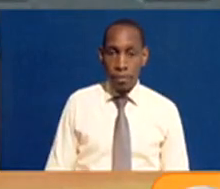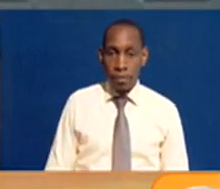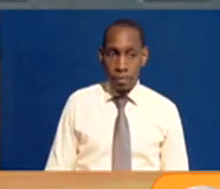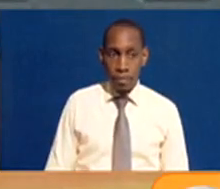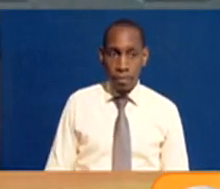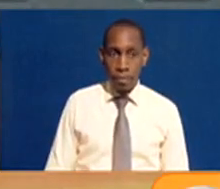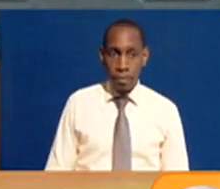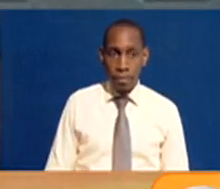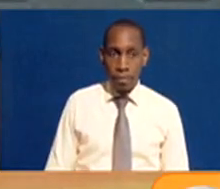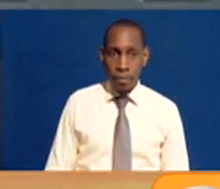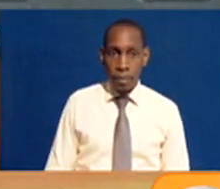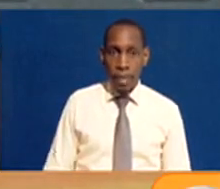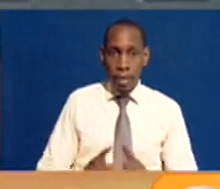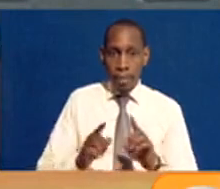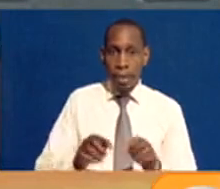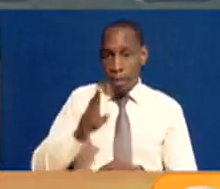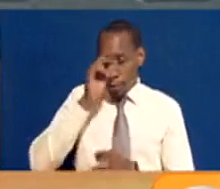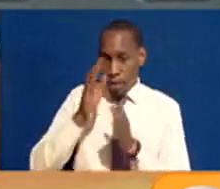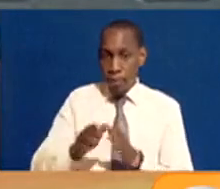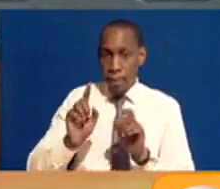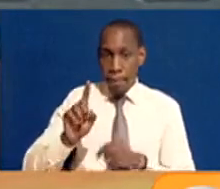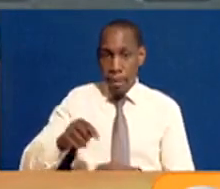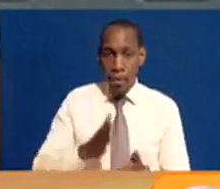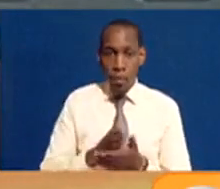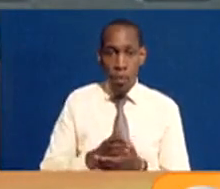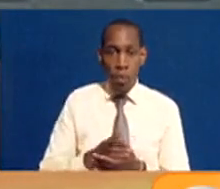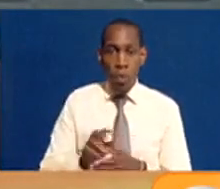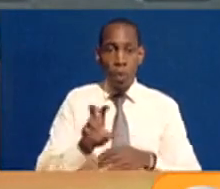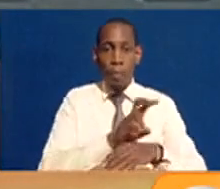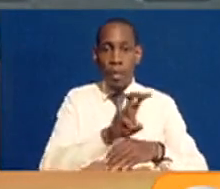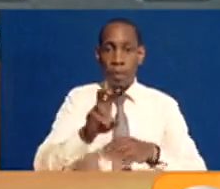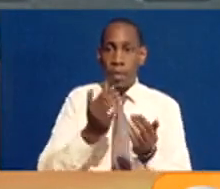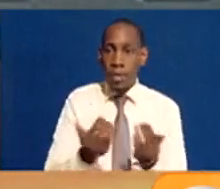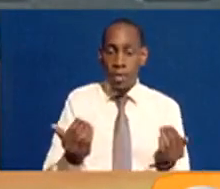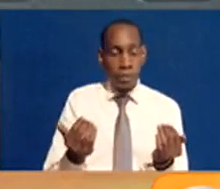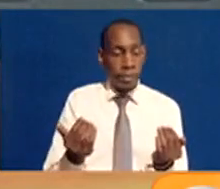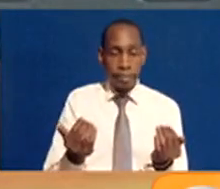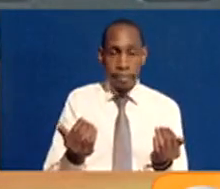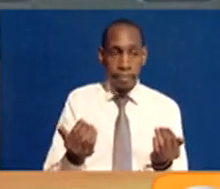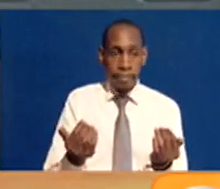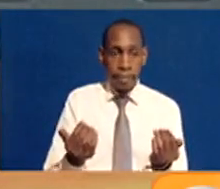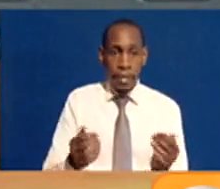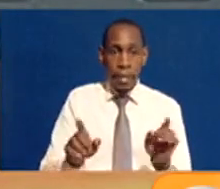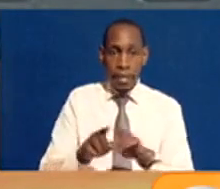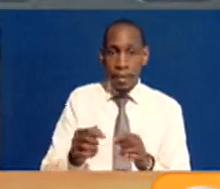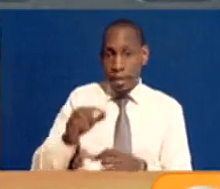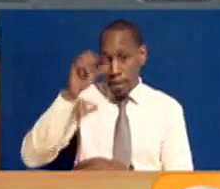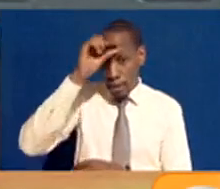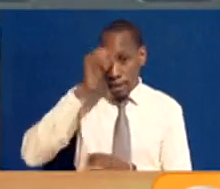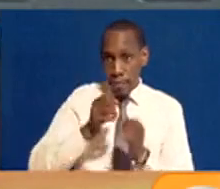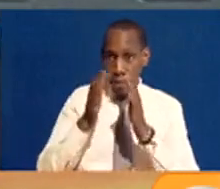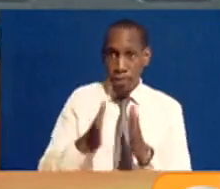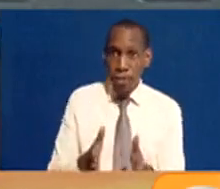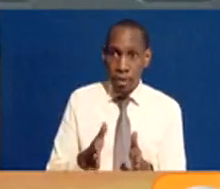at the school, but do they have to have a looming presence and hover over the children? And as for the government